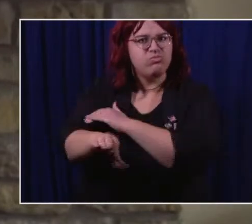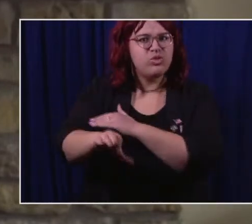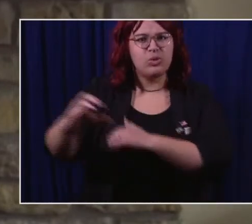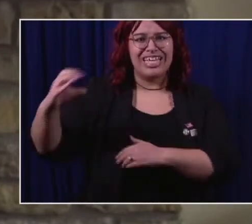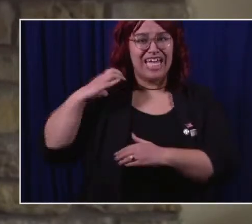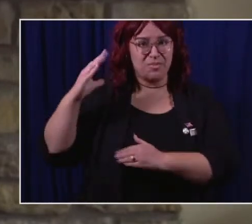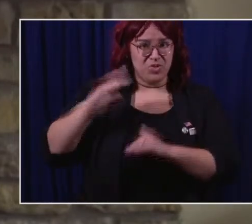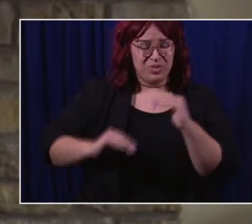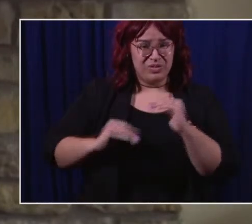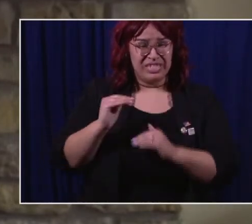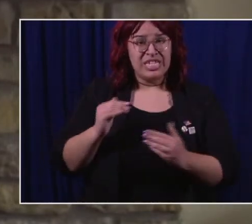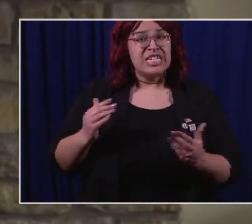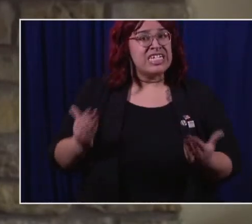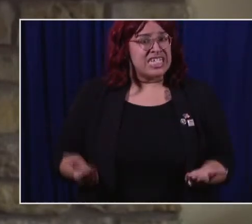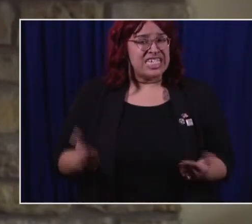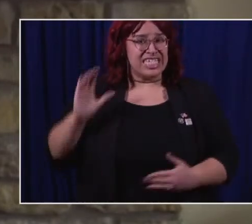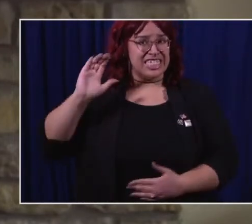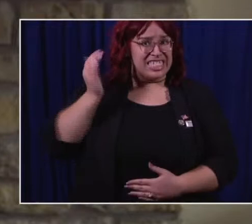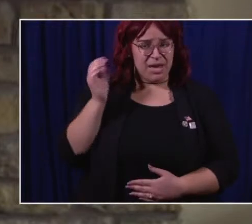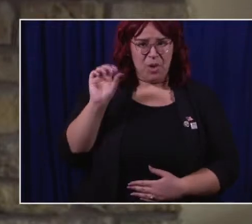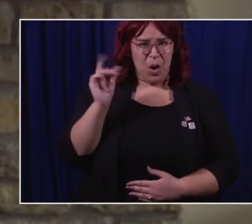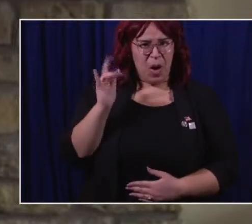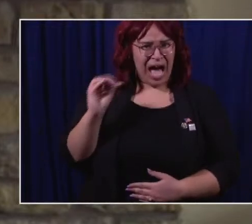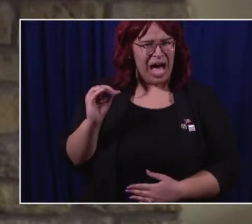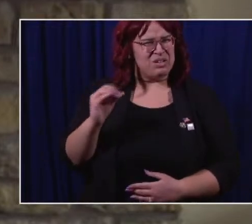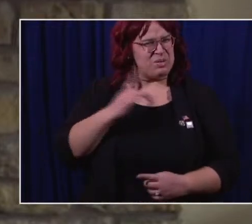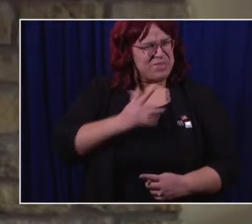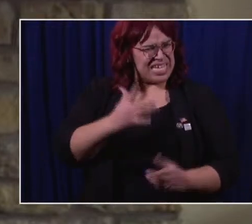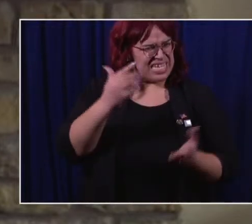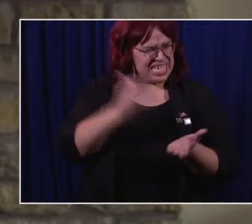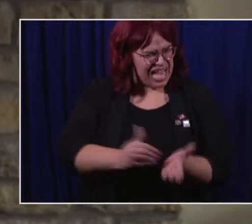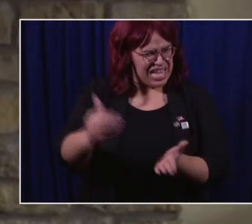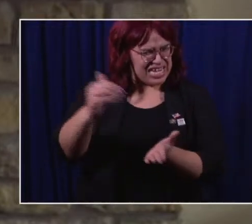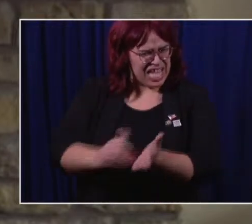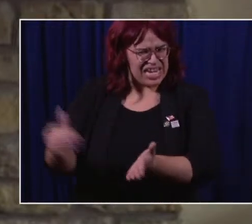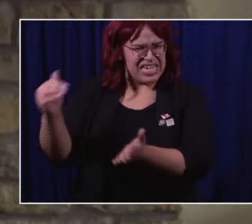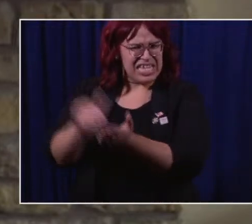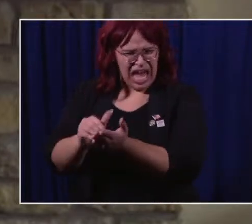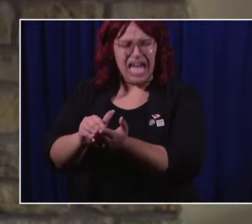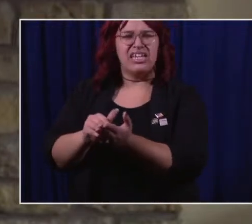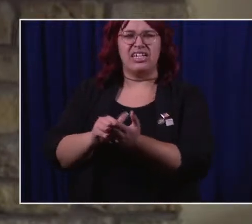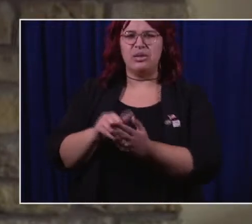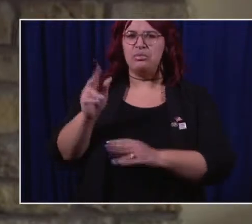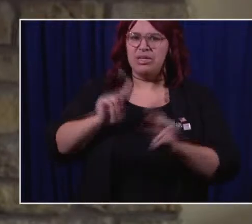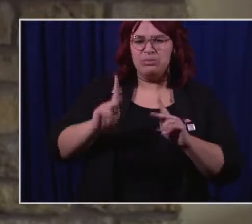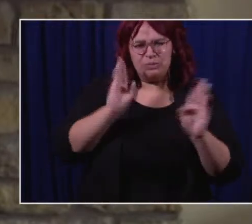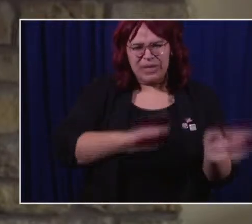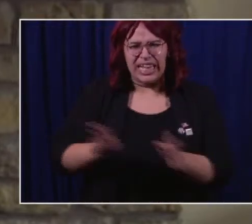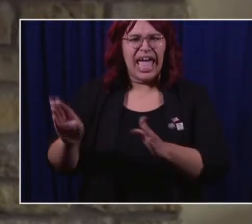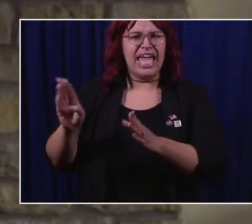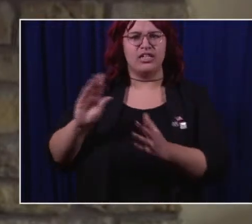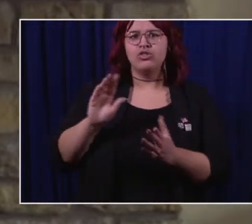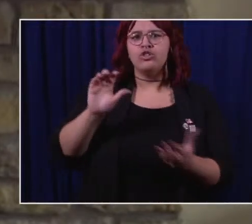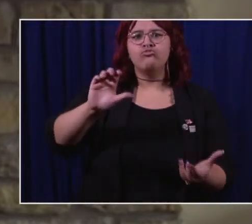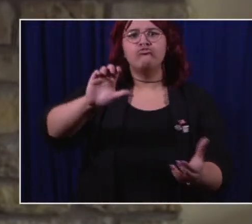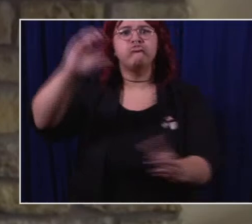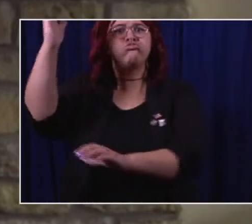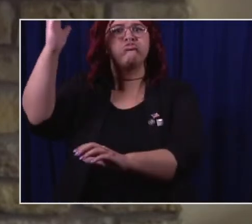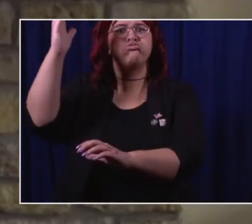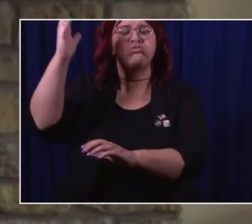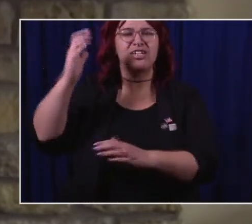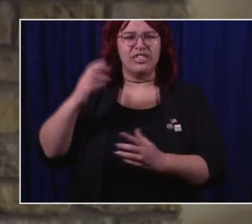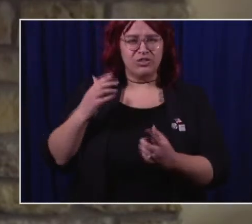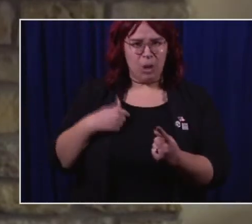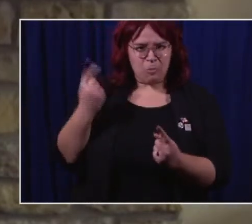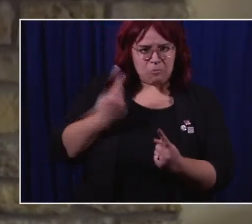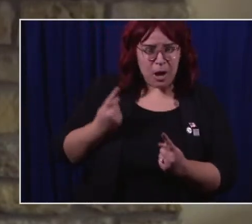To kill Gretchen Whitmer in Michigan had a meeting in Dublin. Were you guys aware of the Columbus basic